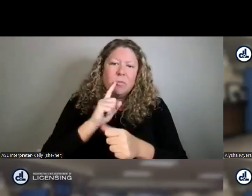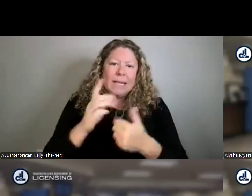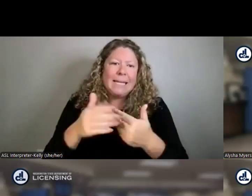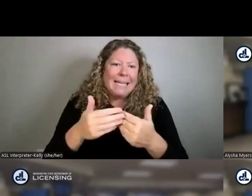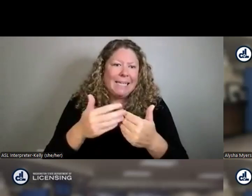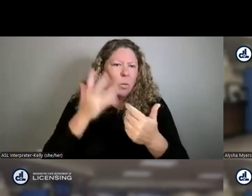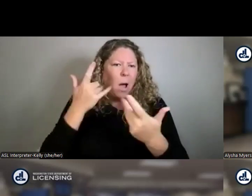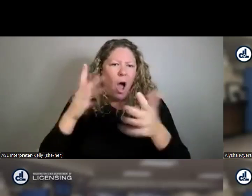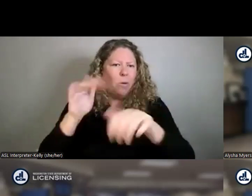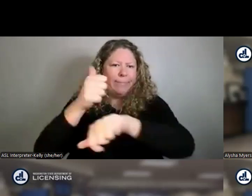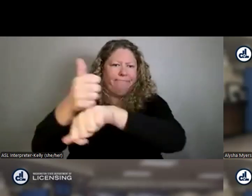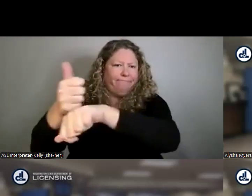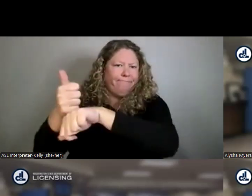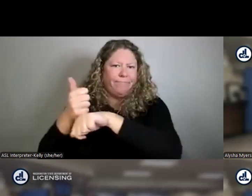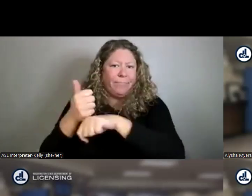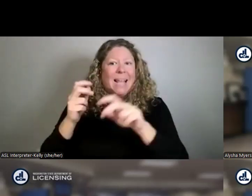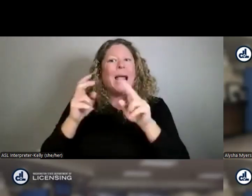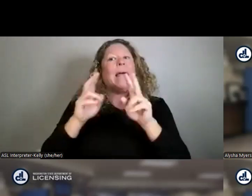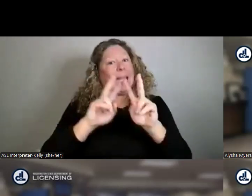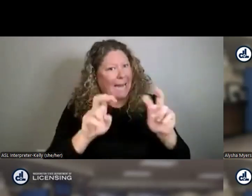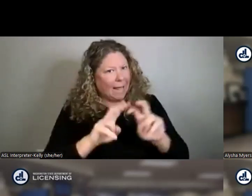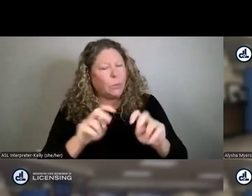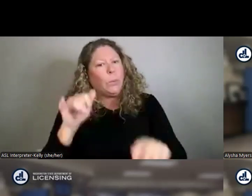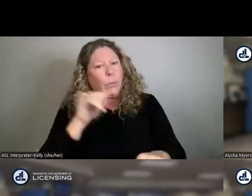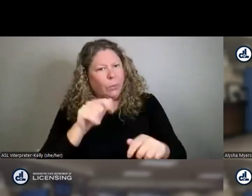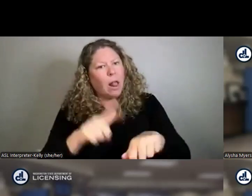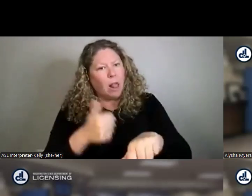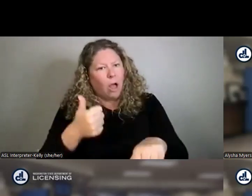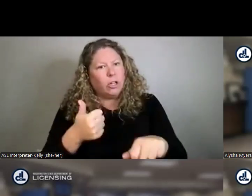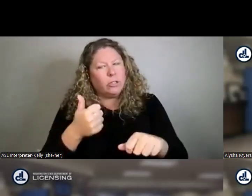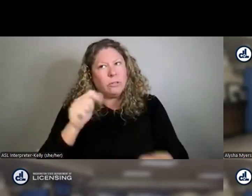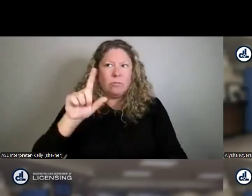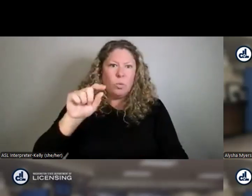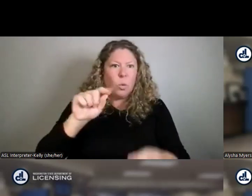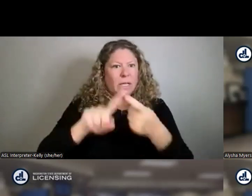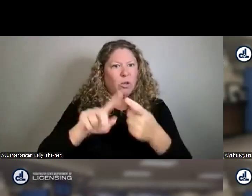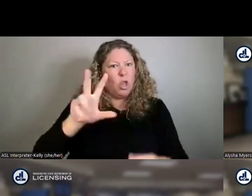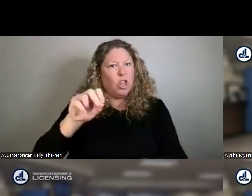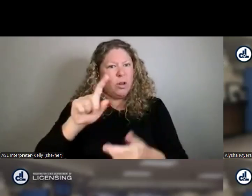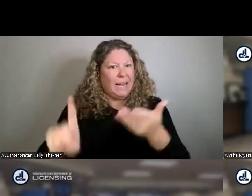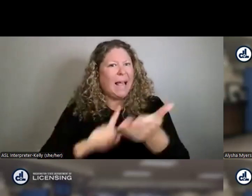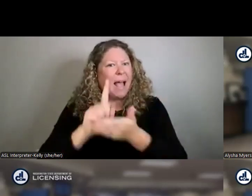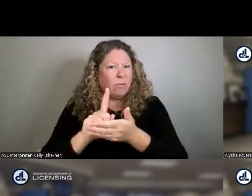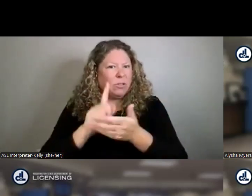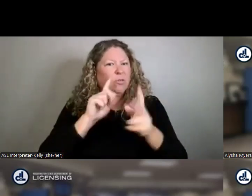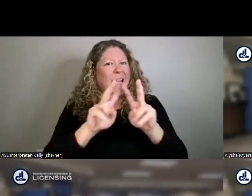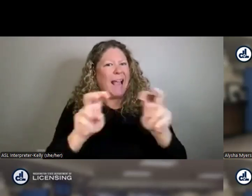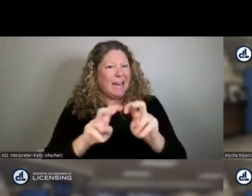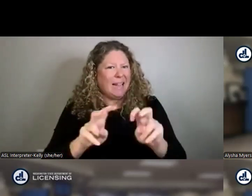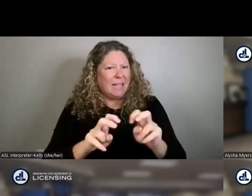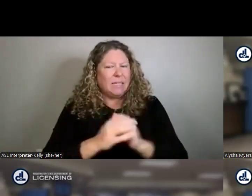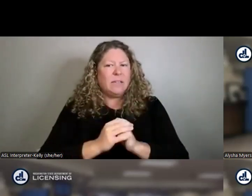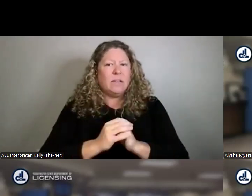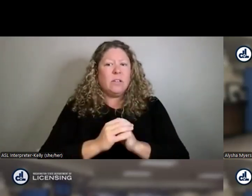The analysis of that data took quite a bit longer, probably 20 to 30 hours. To do the complete